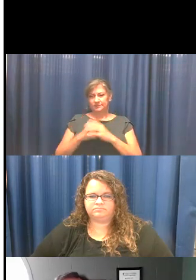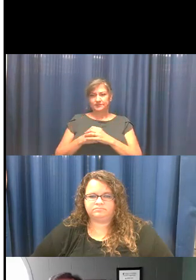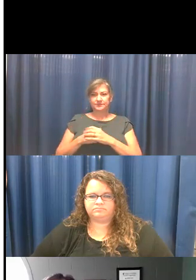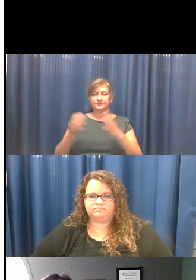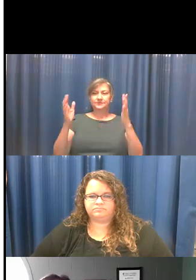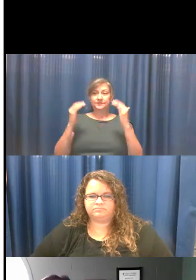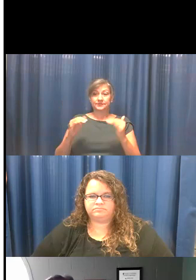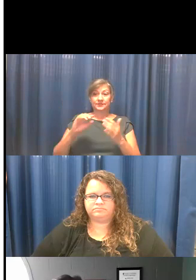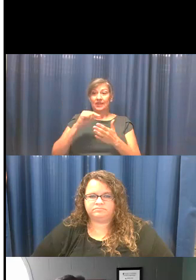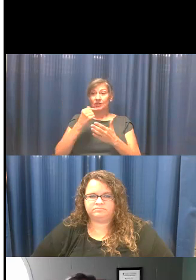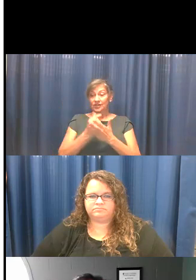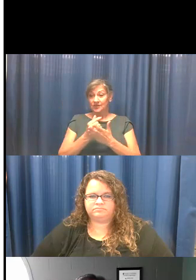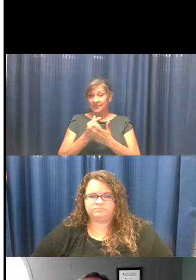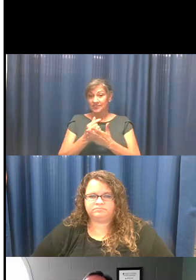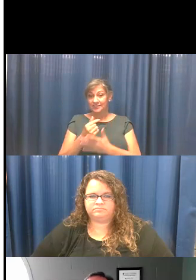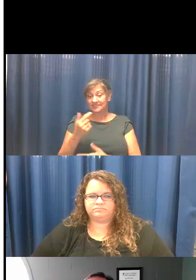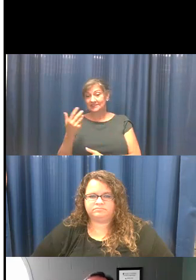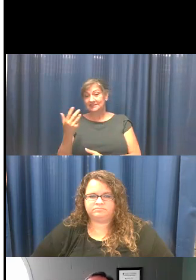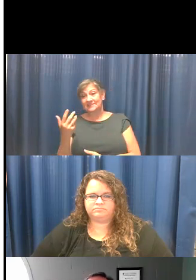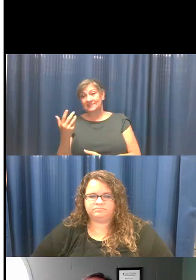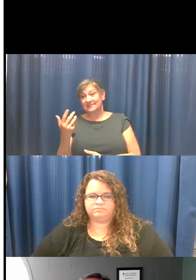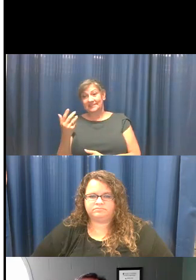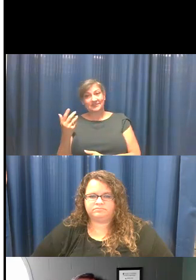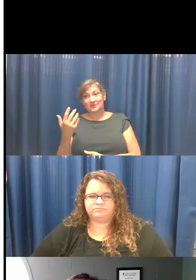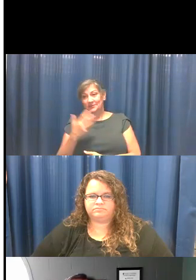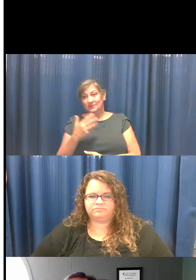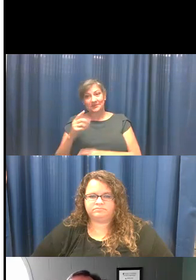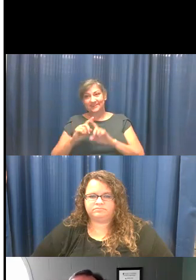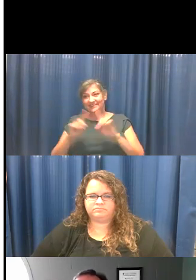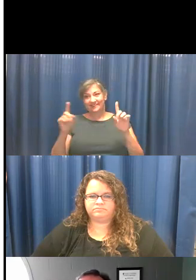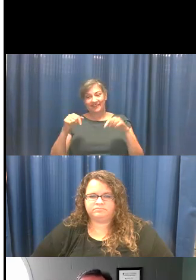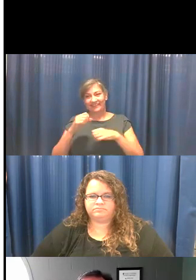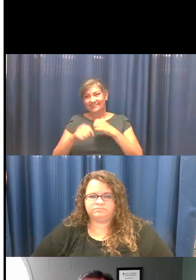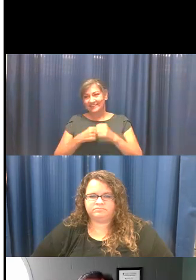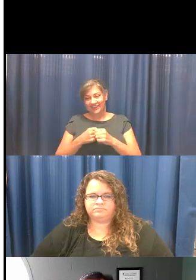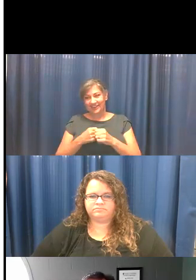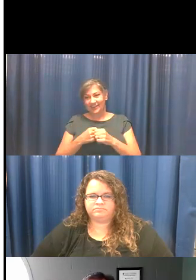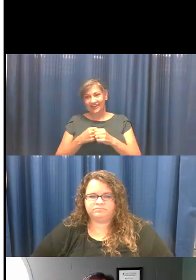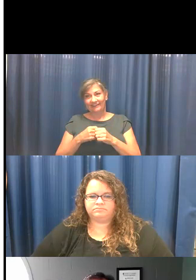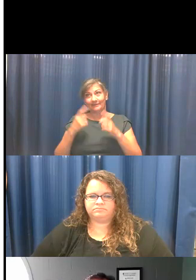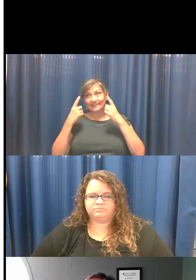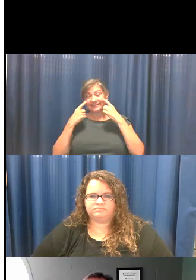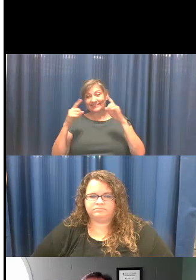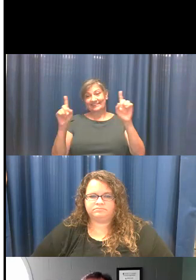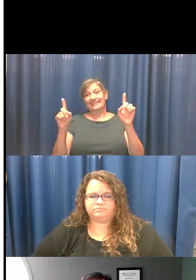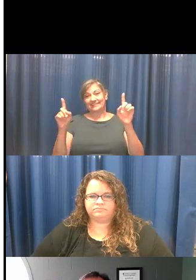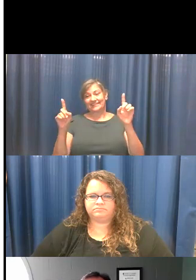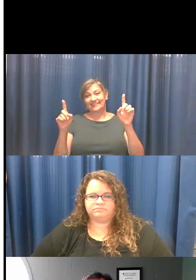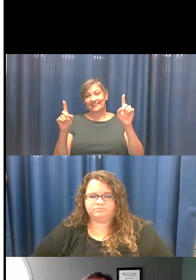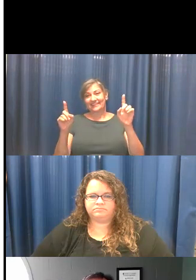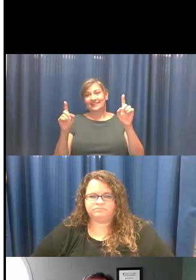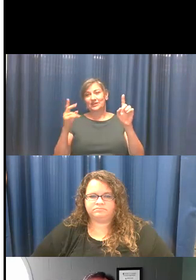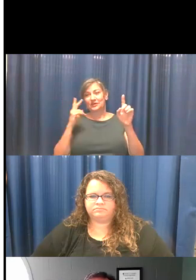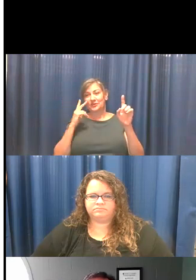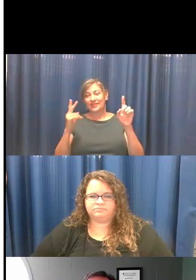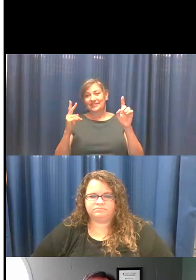Graduation was like none other this year, and just a tremendous success as well. So we did see a